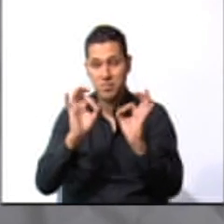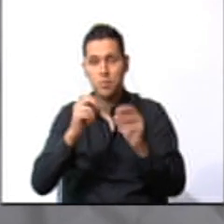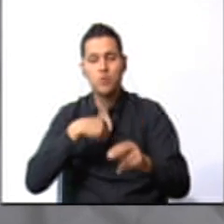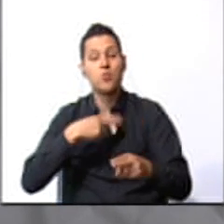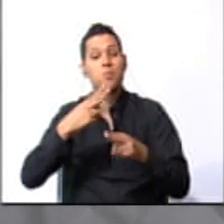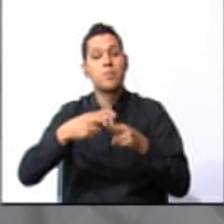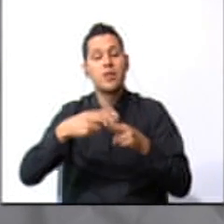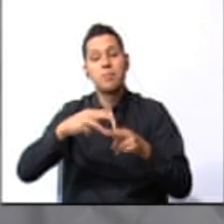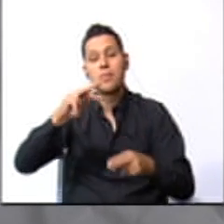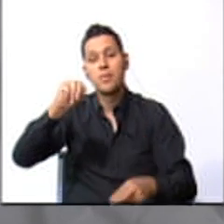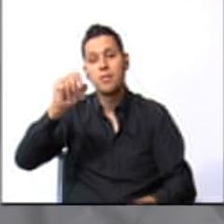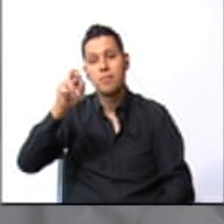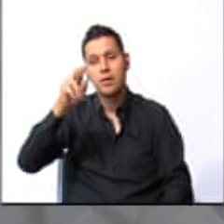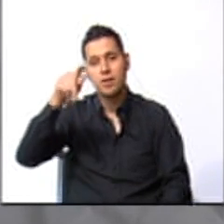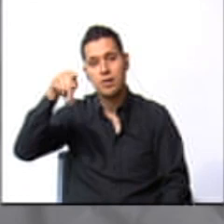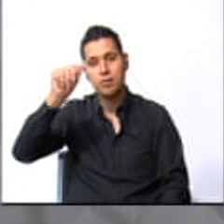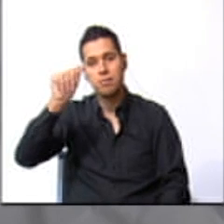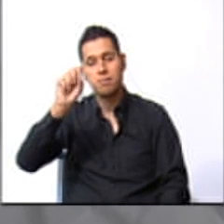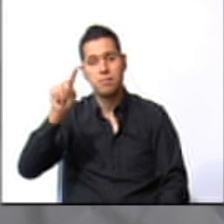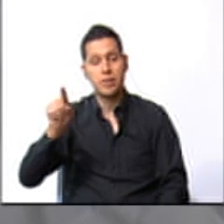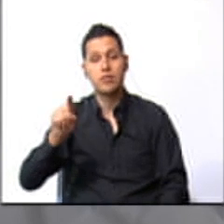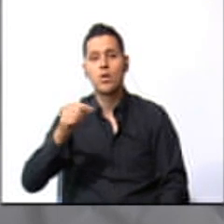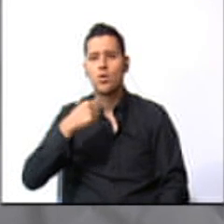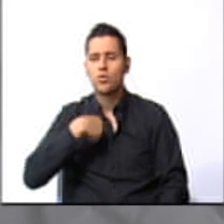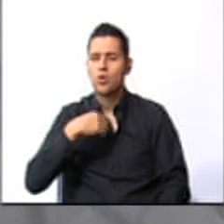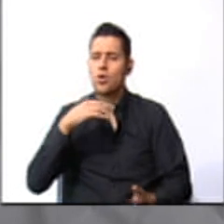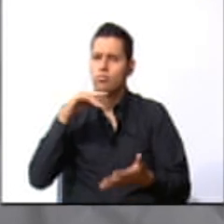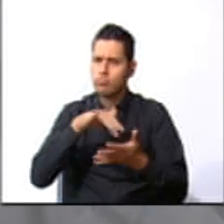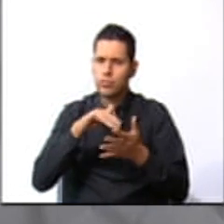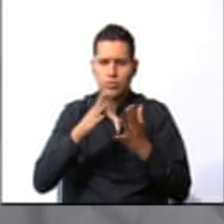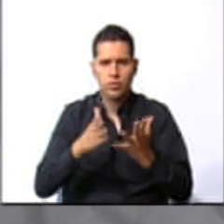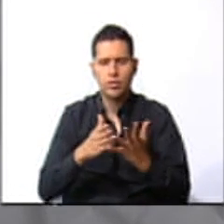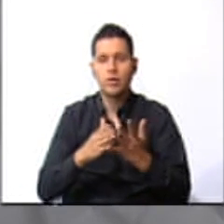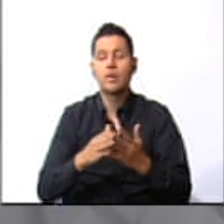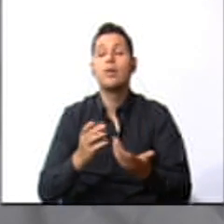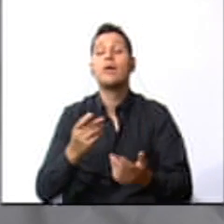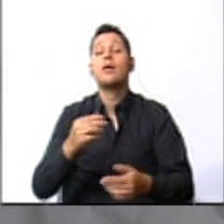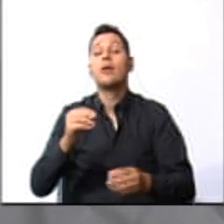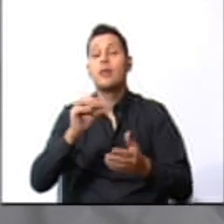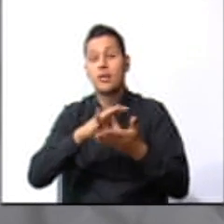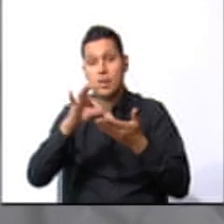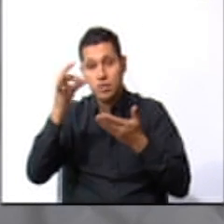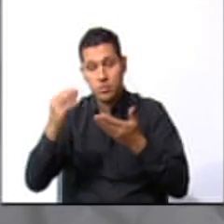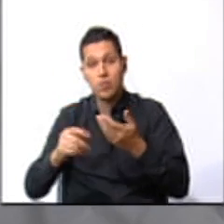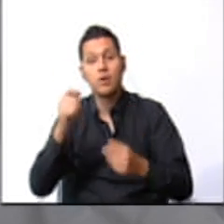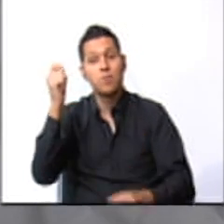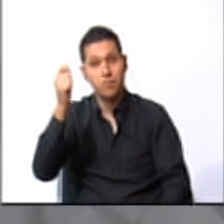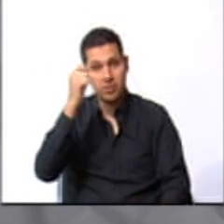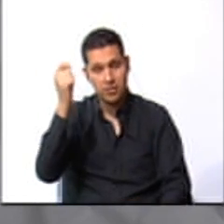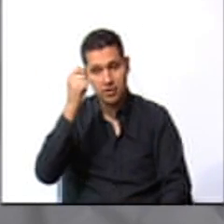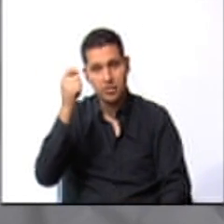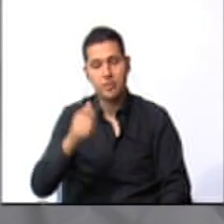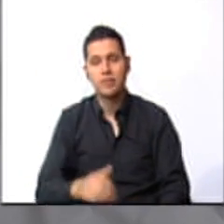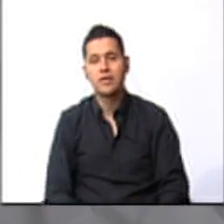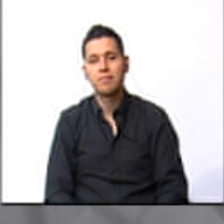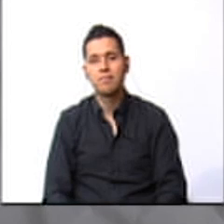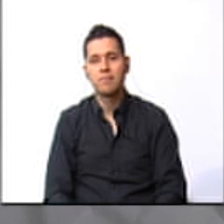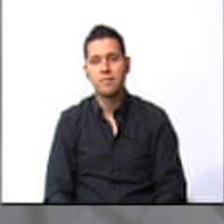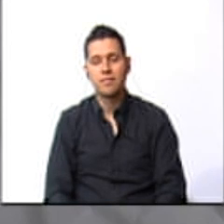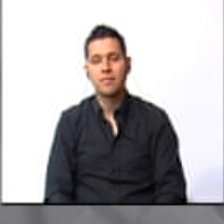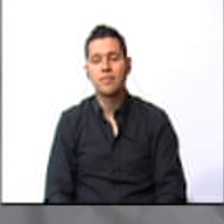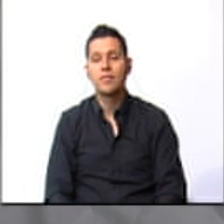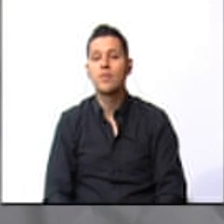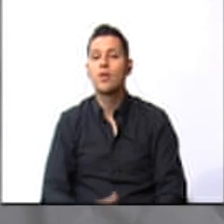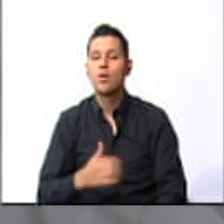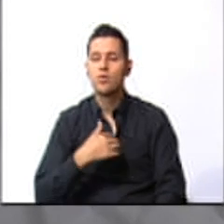is Maripasara Venegas. I am a student at Prepitra José Daniel Carmona School in Carmona. I am